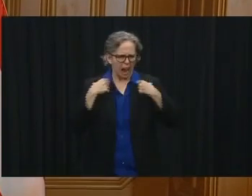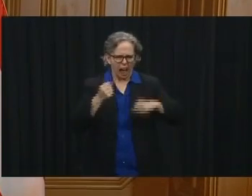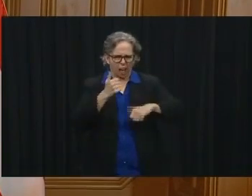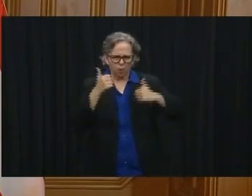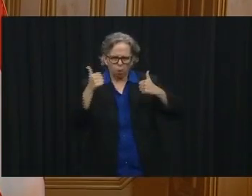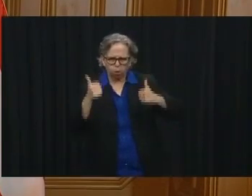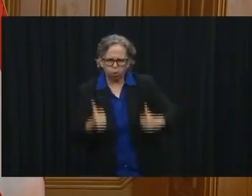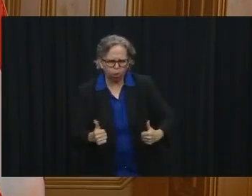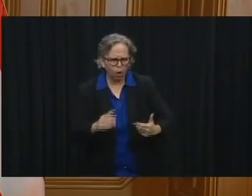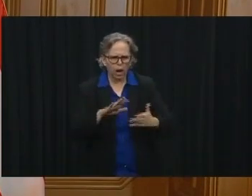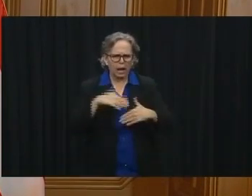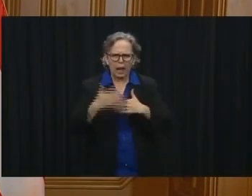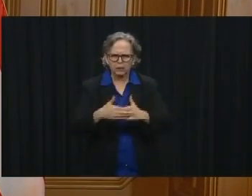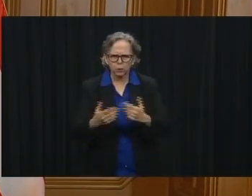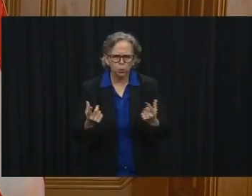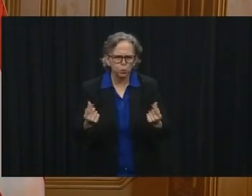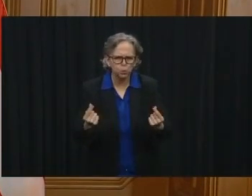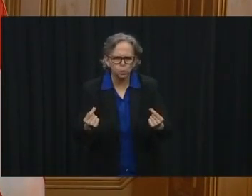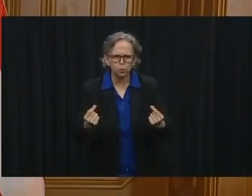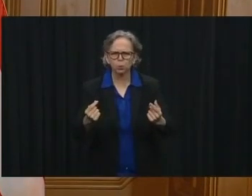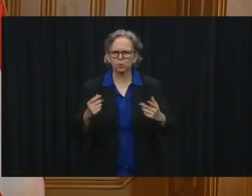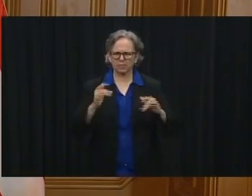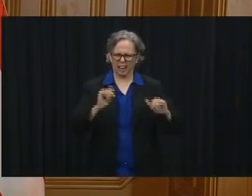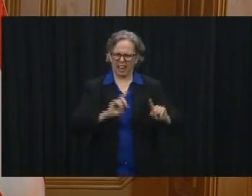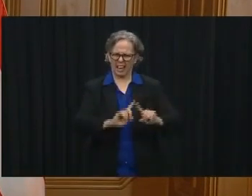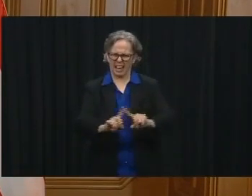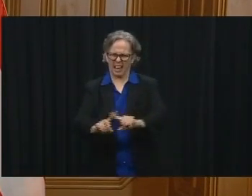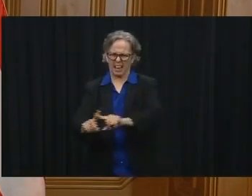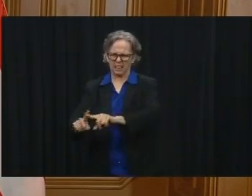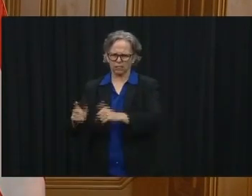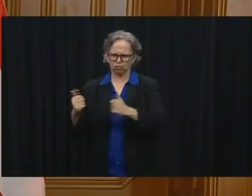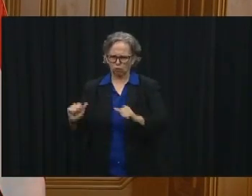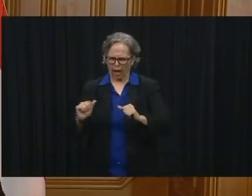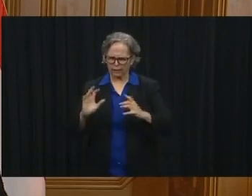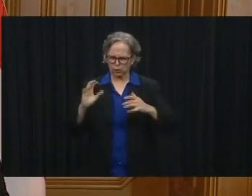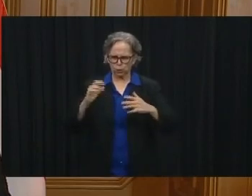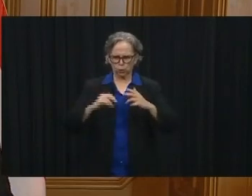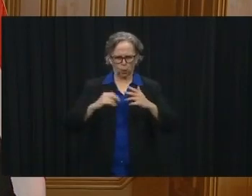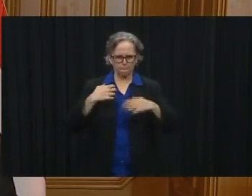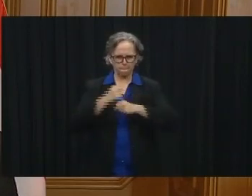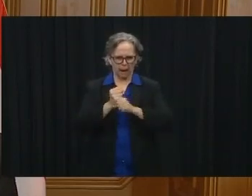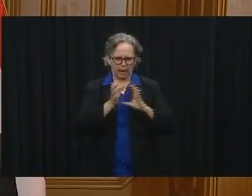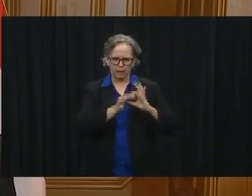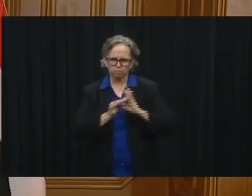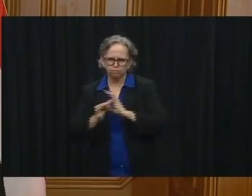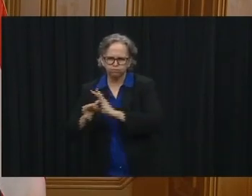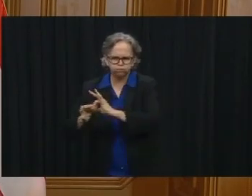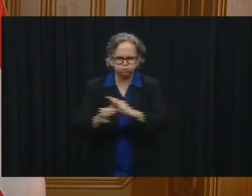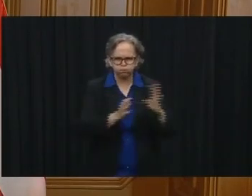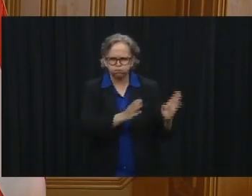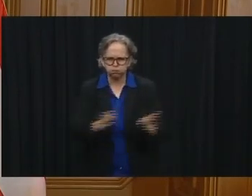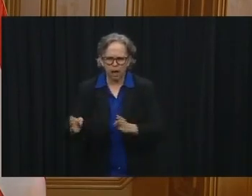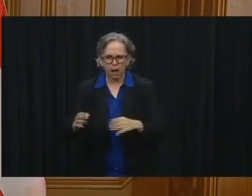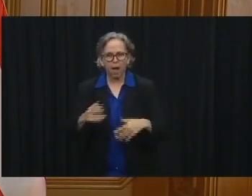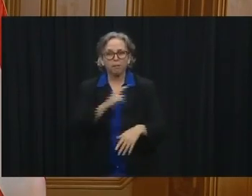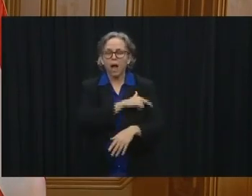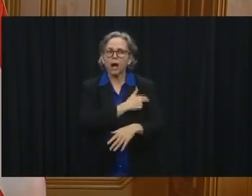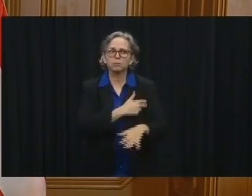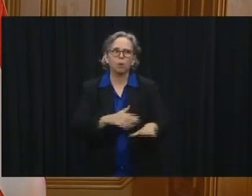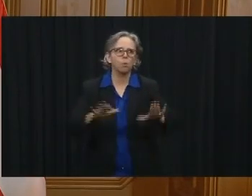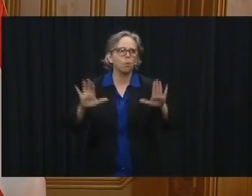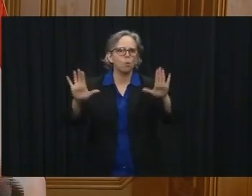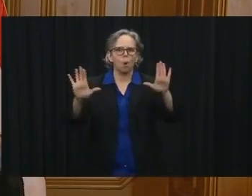there. And so we're trying to tie all that together. We got great cooperation from our hospitals. They're doing a phenomenal